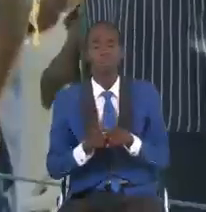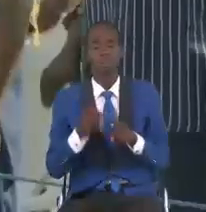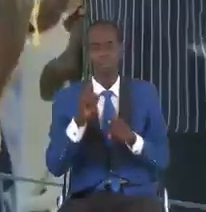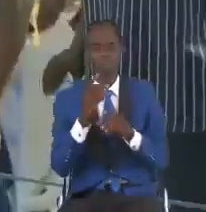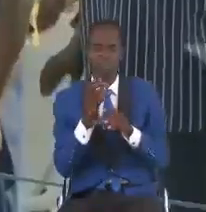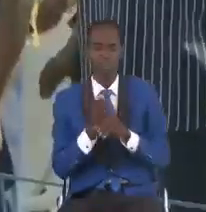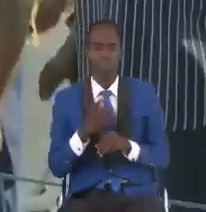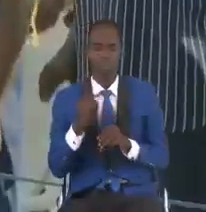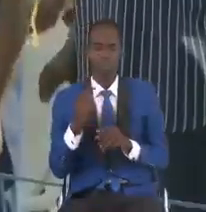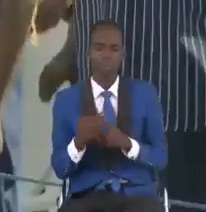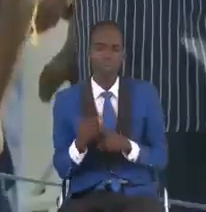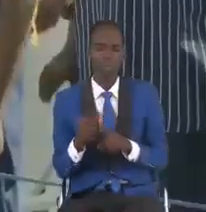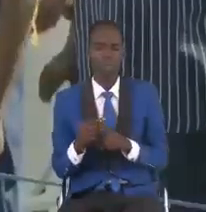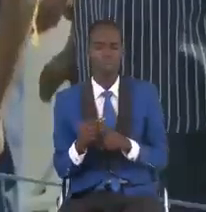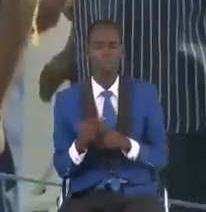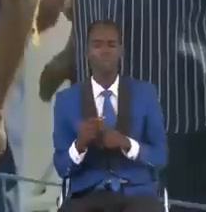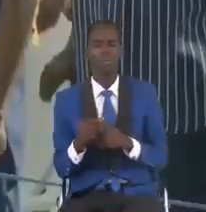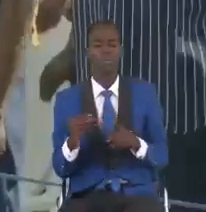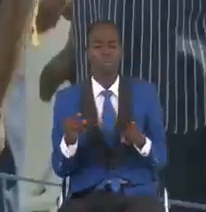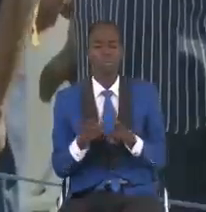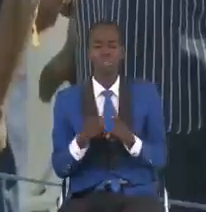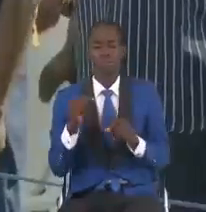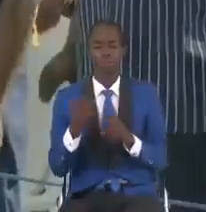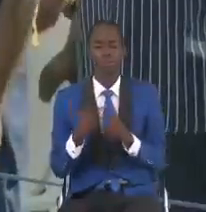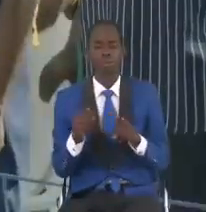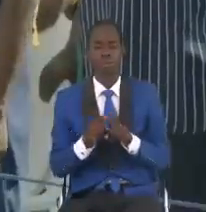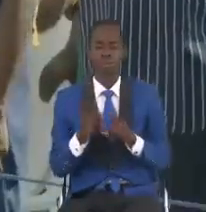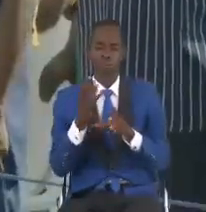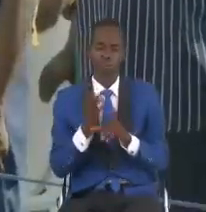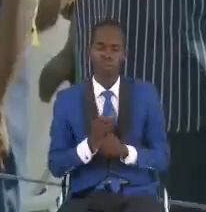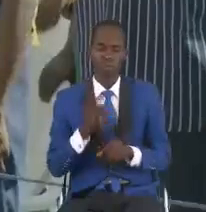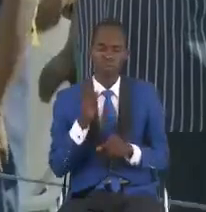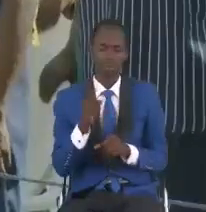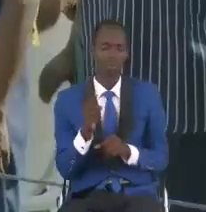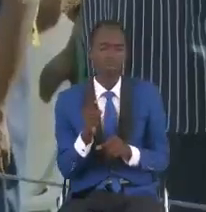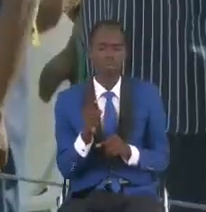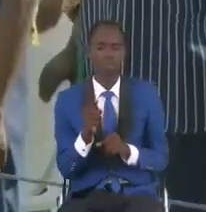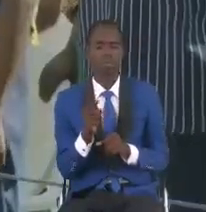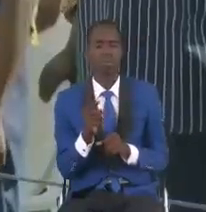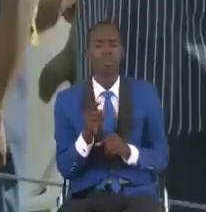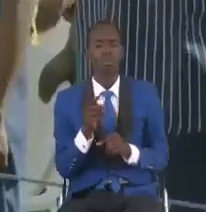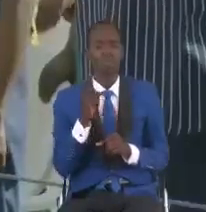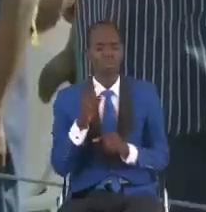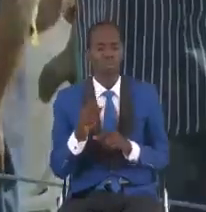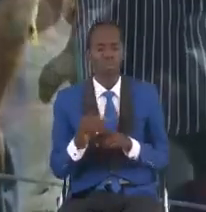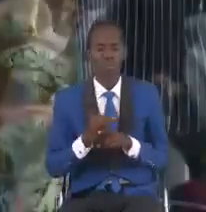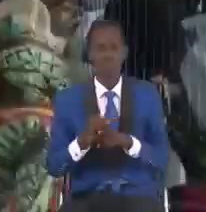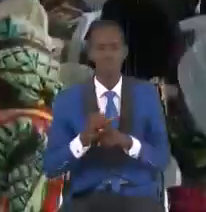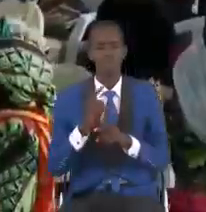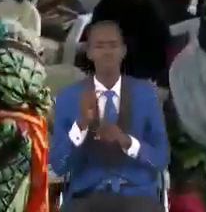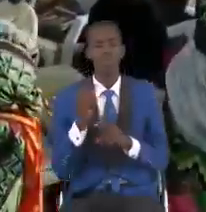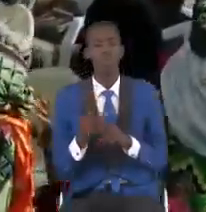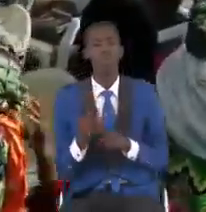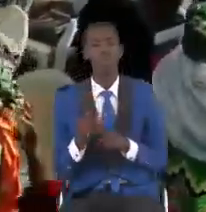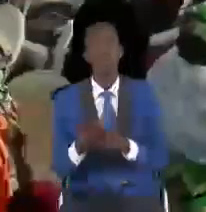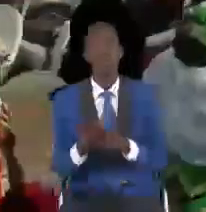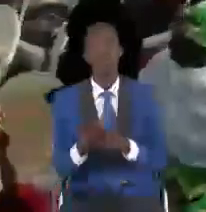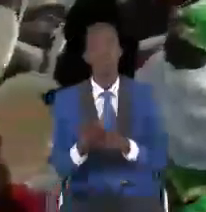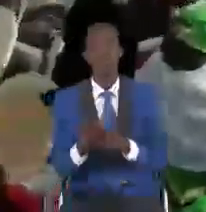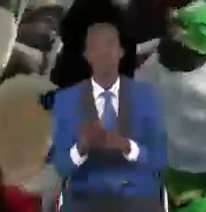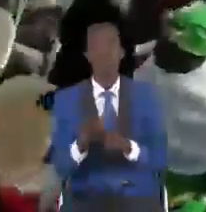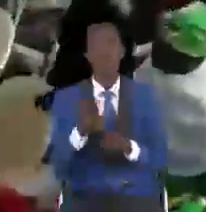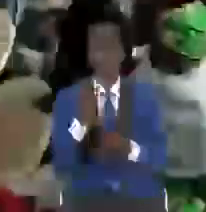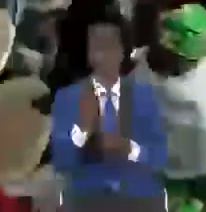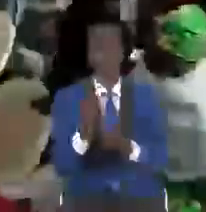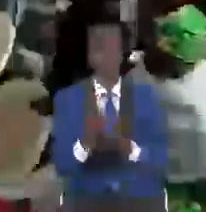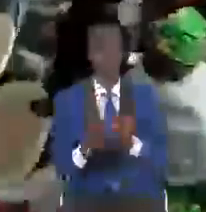word, and the word possesses you, you practice the word, you portray